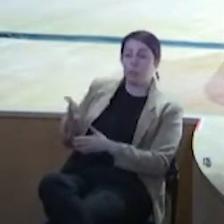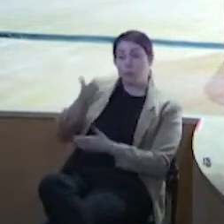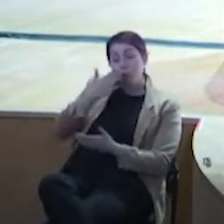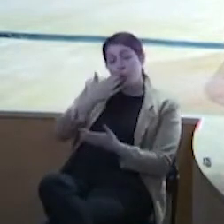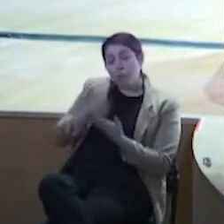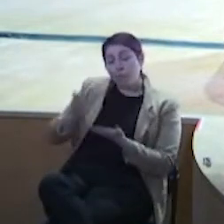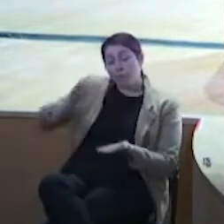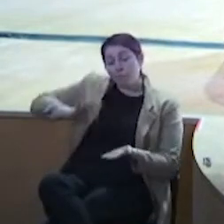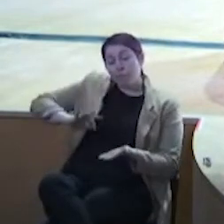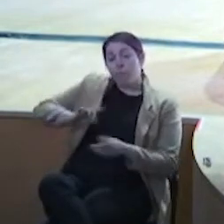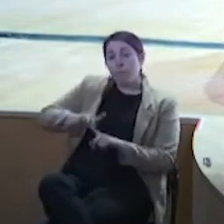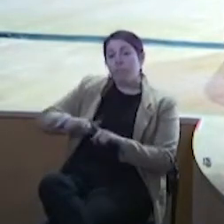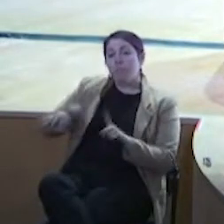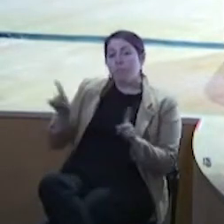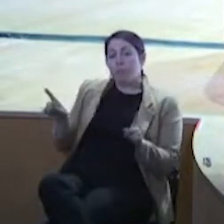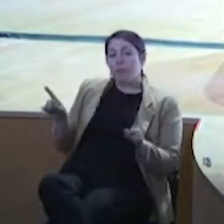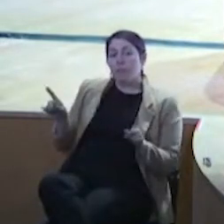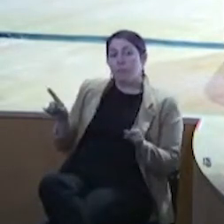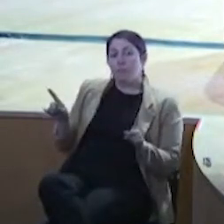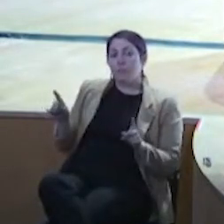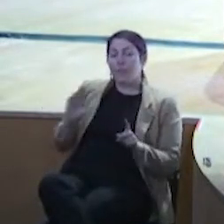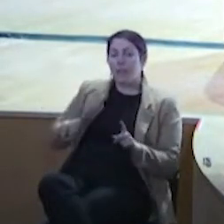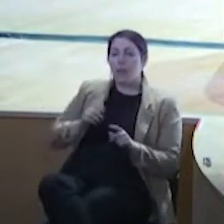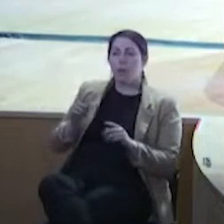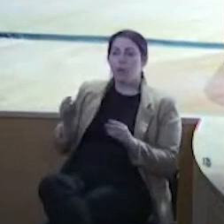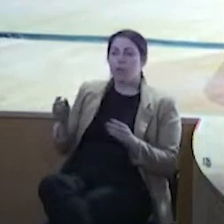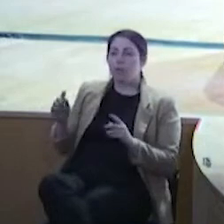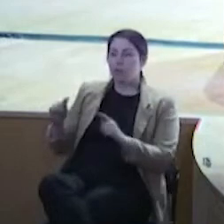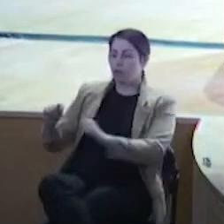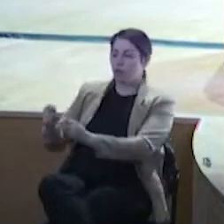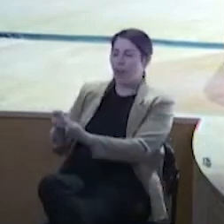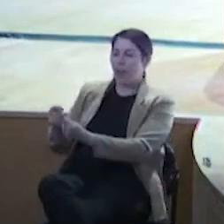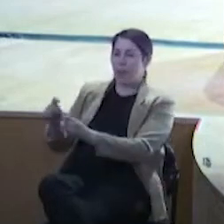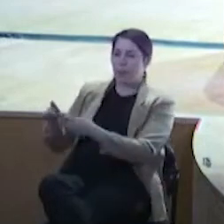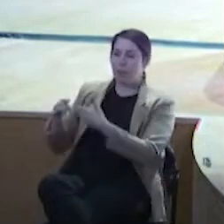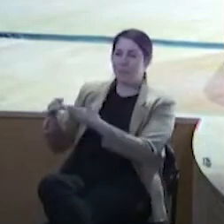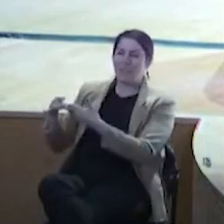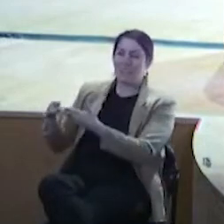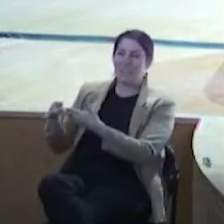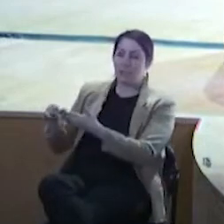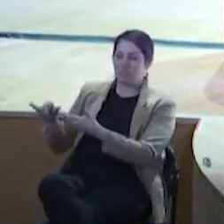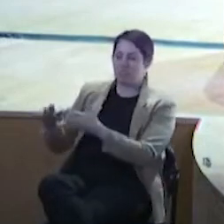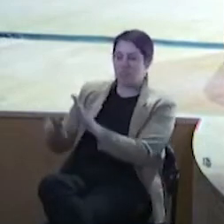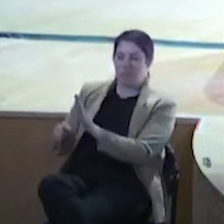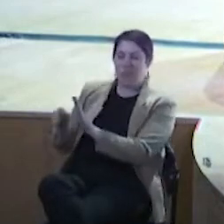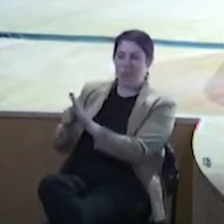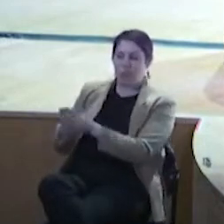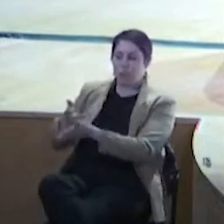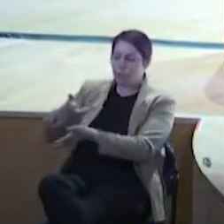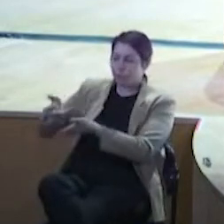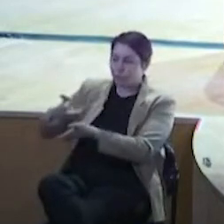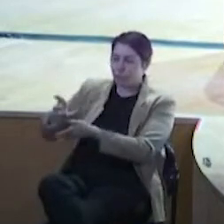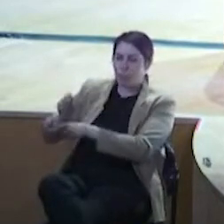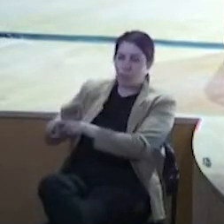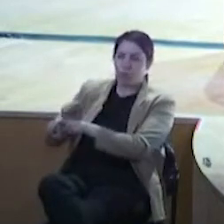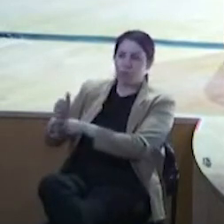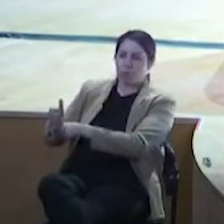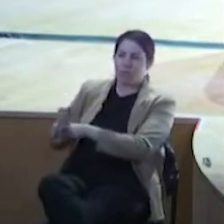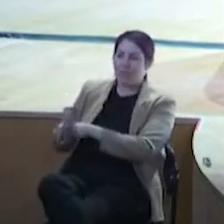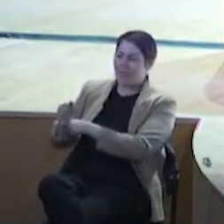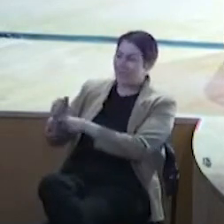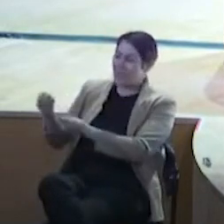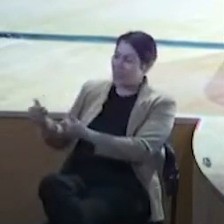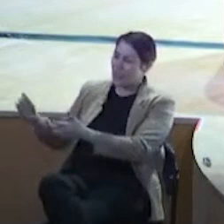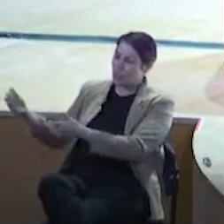was our tribal leaders at that time that worked to get the lands back and